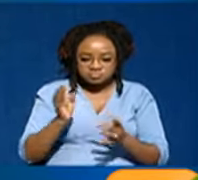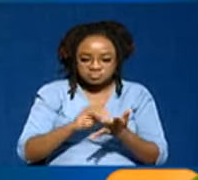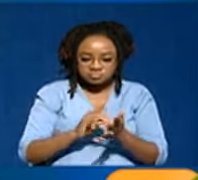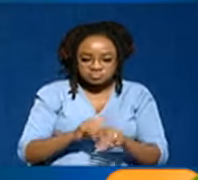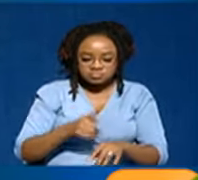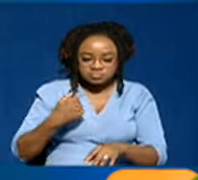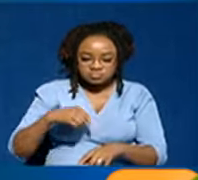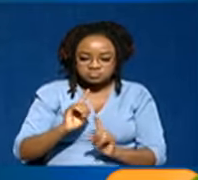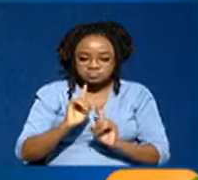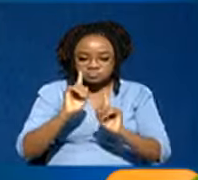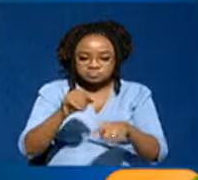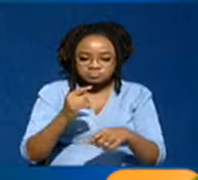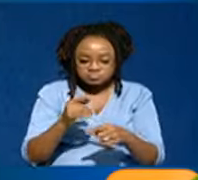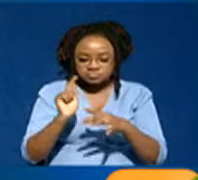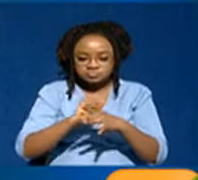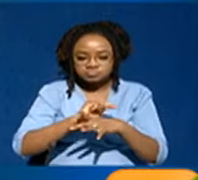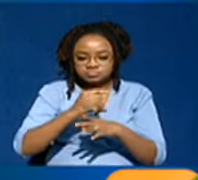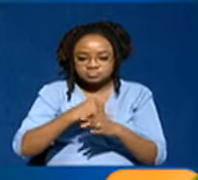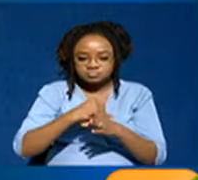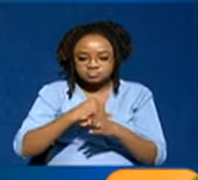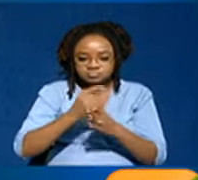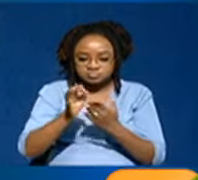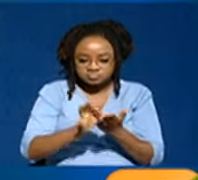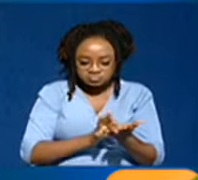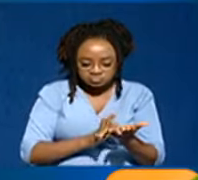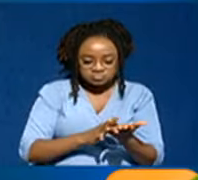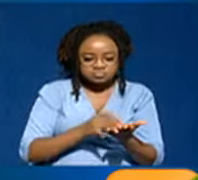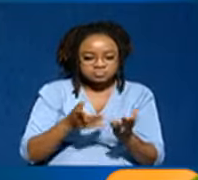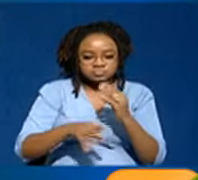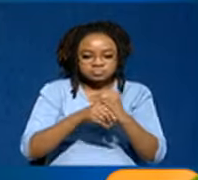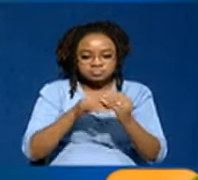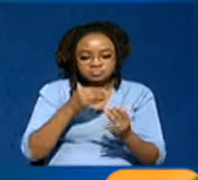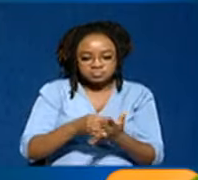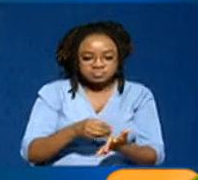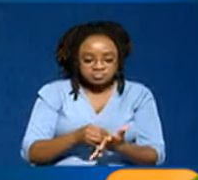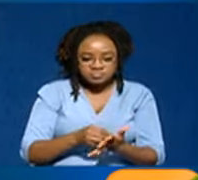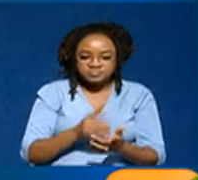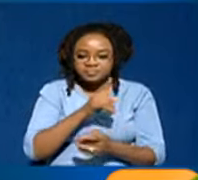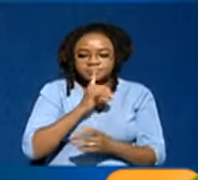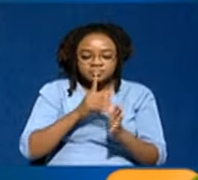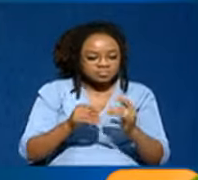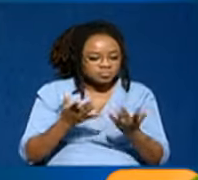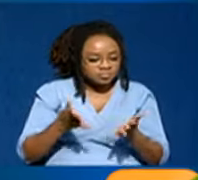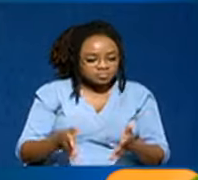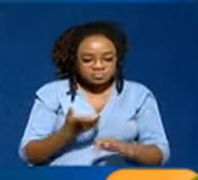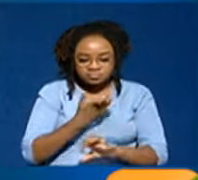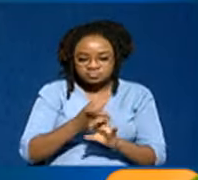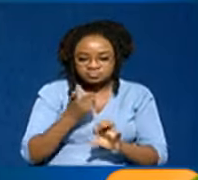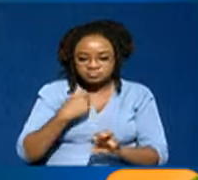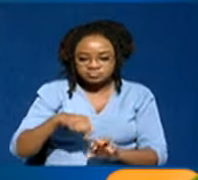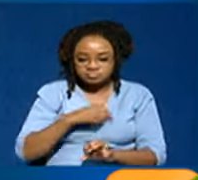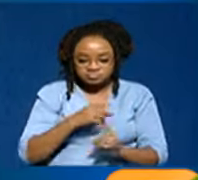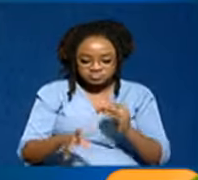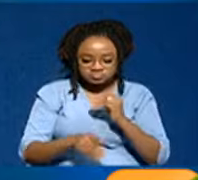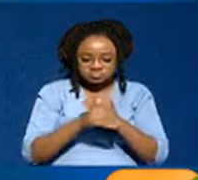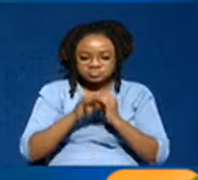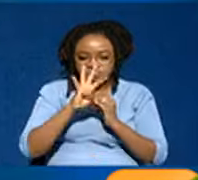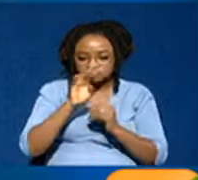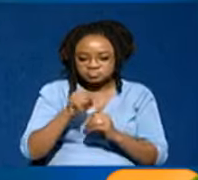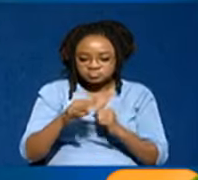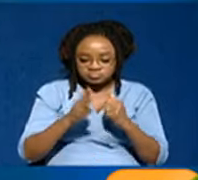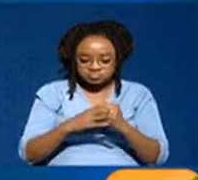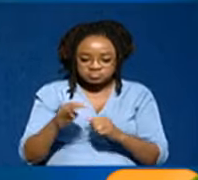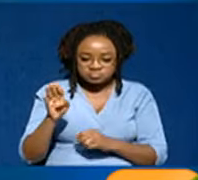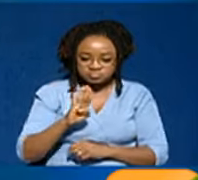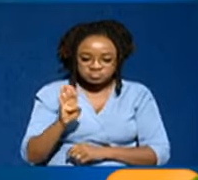for supplementary, they said, now look, we are in a very tight fiscal space. It is difficult for us to add another 4.9 billion at